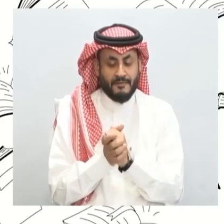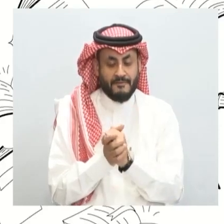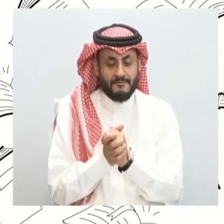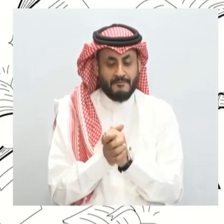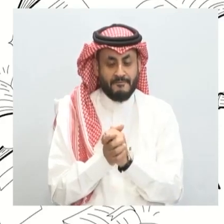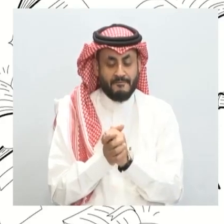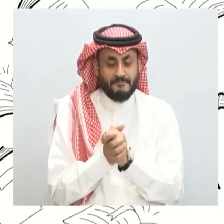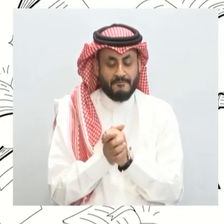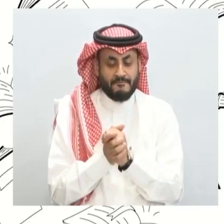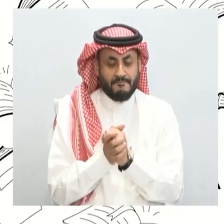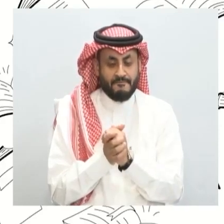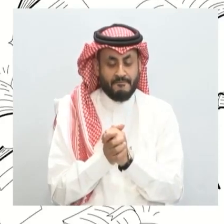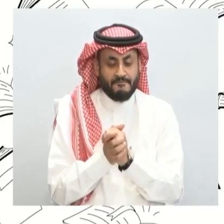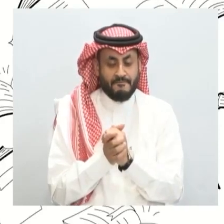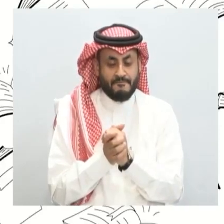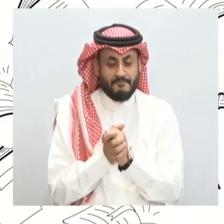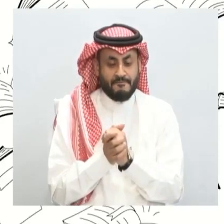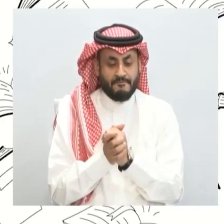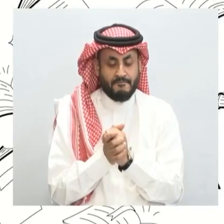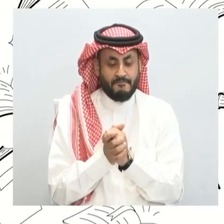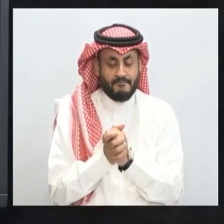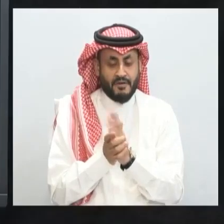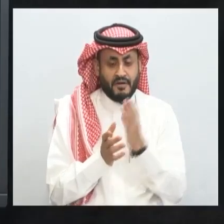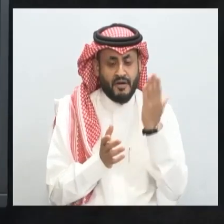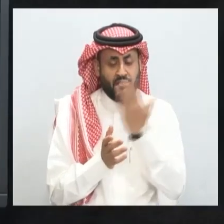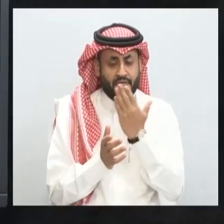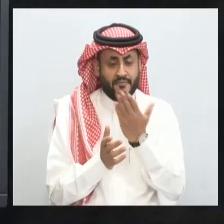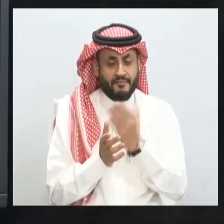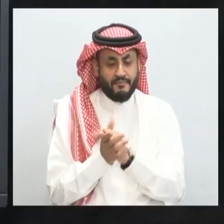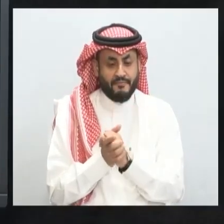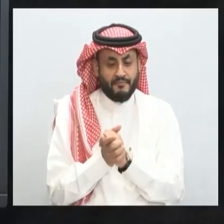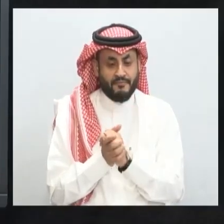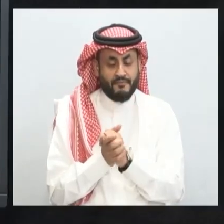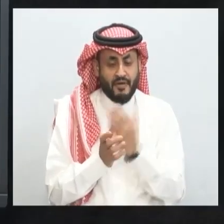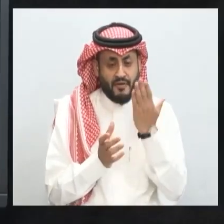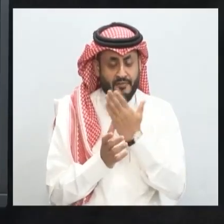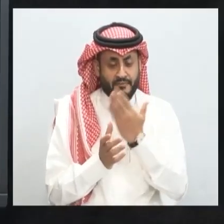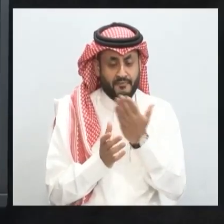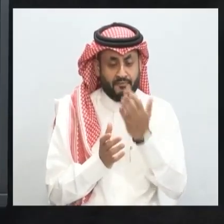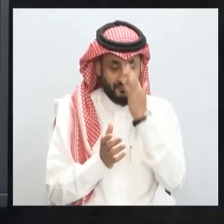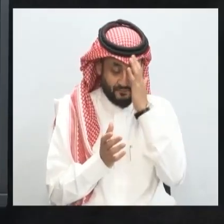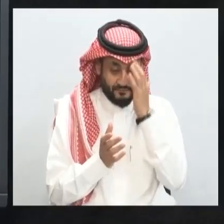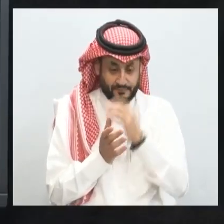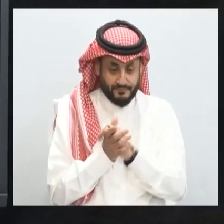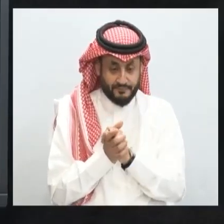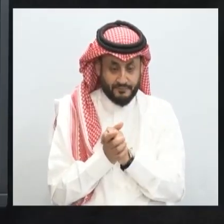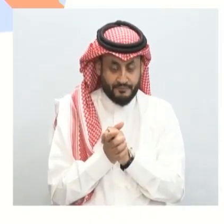Our expansion today is going to be actually a reading task. So we're going to see what we have